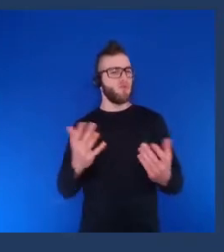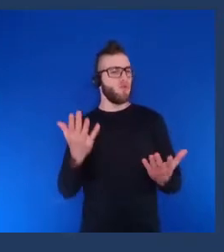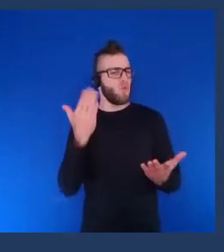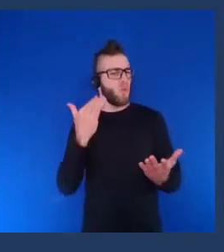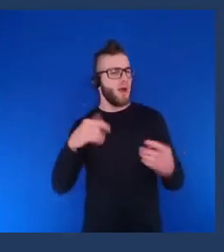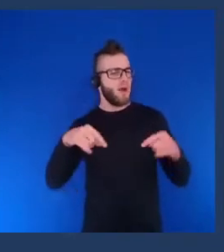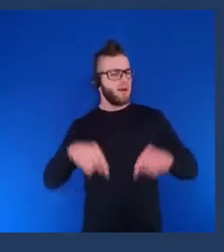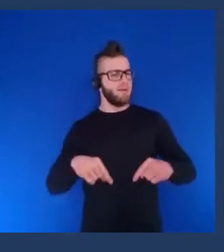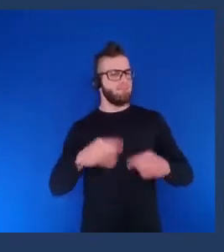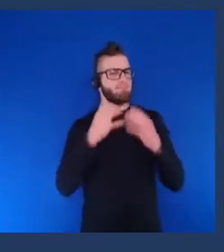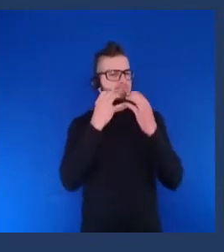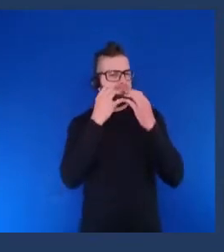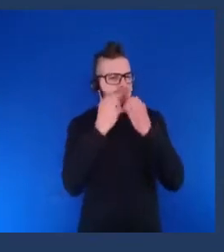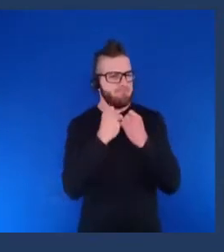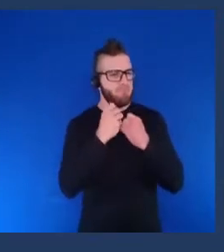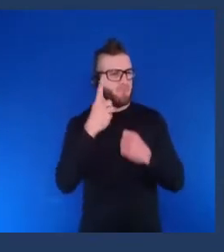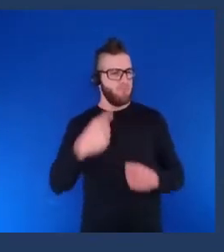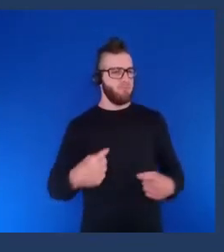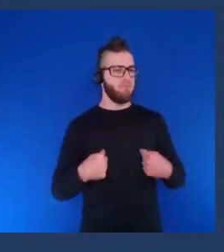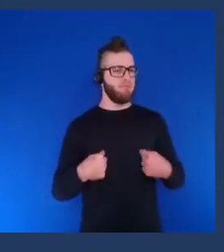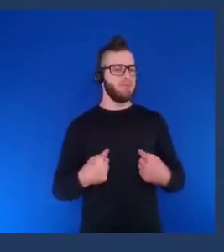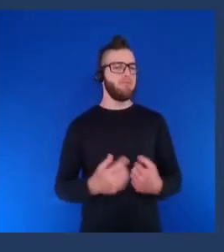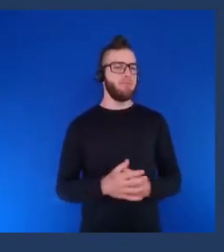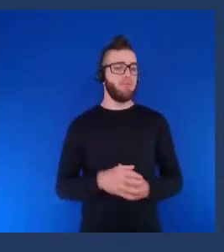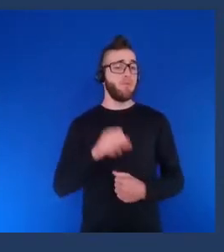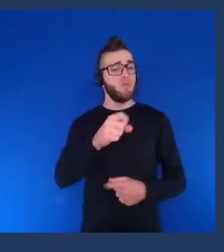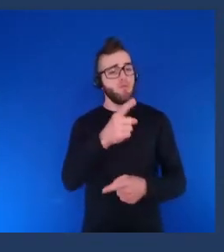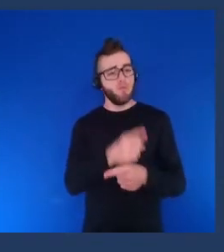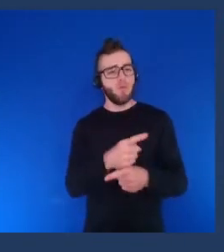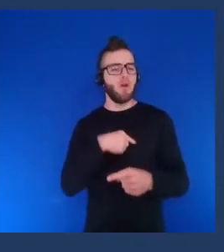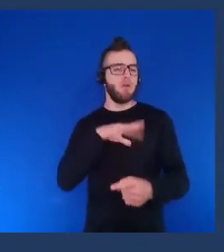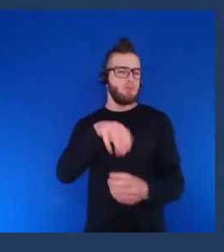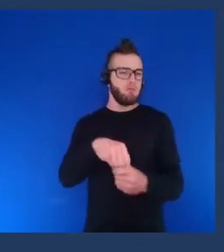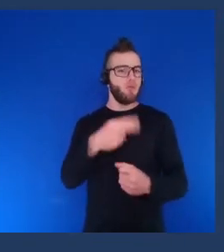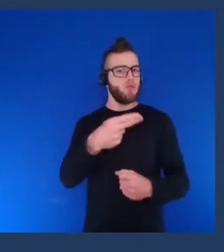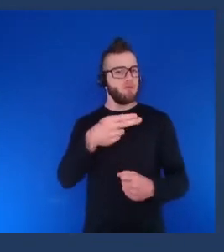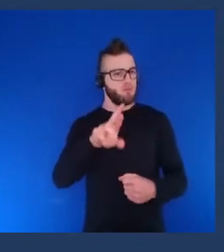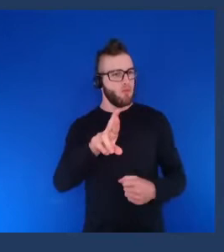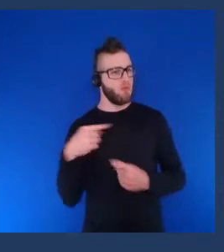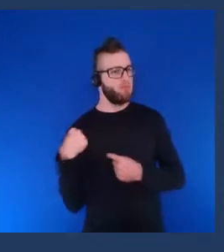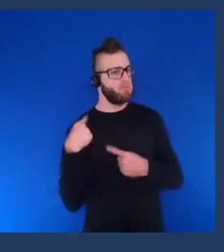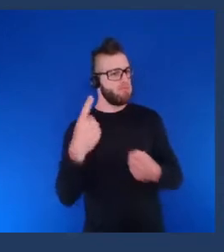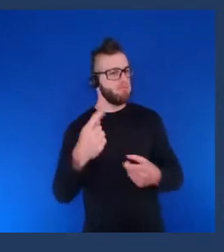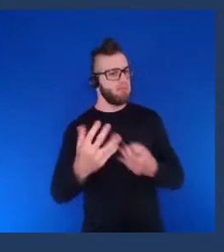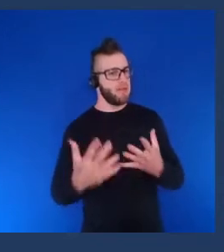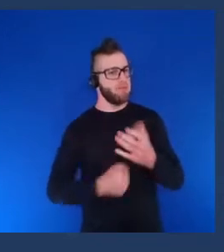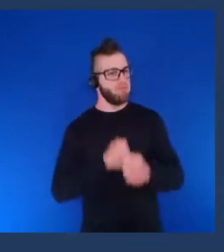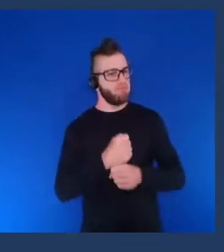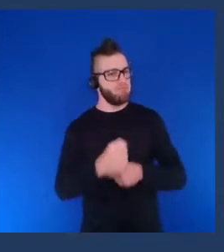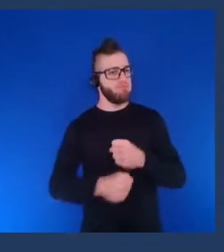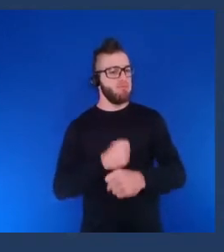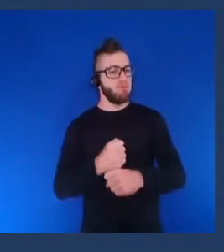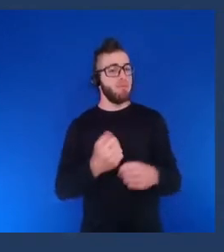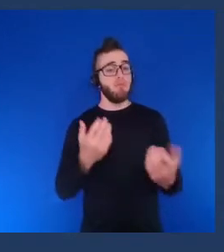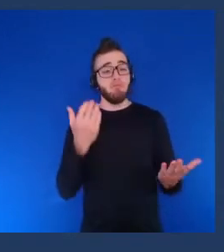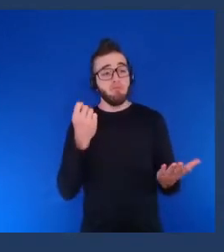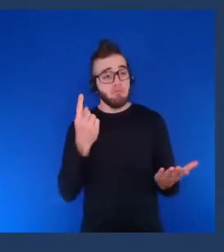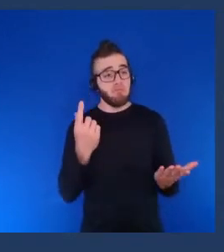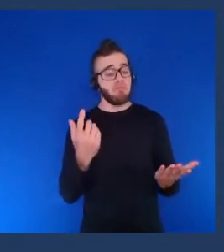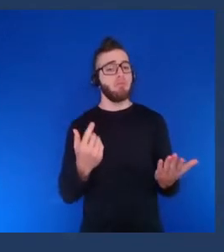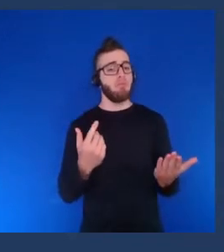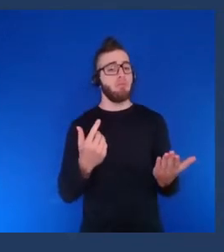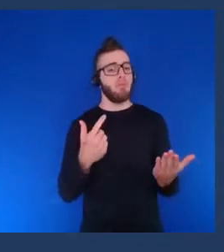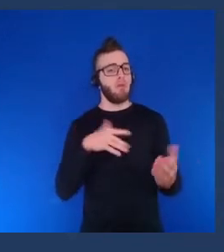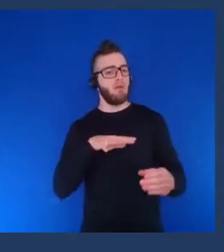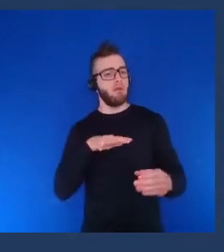to me. So yes, a long career in human resources that I'm proud of, but to enter into human resources, my early